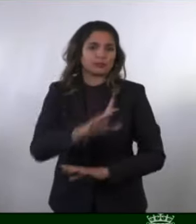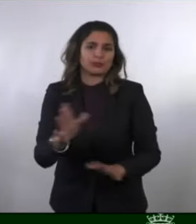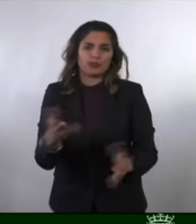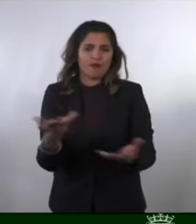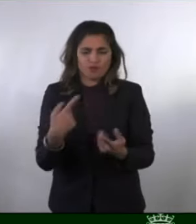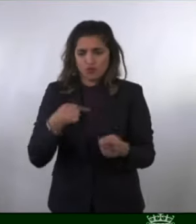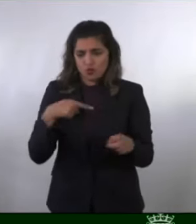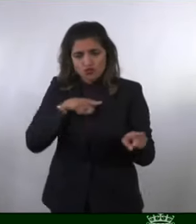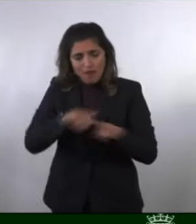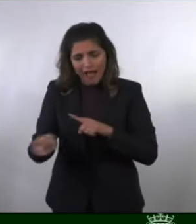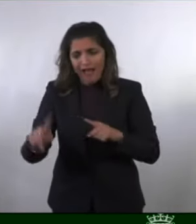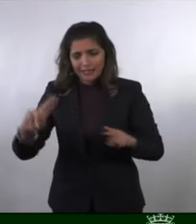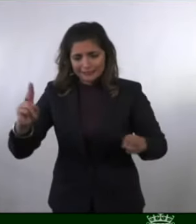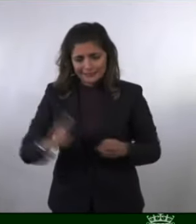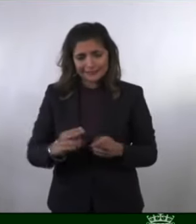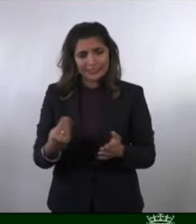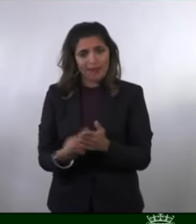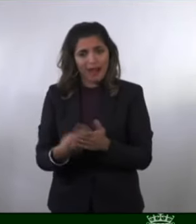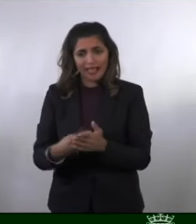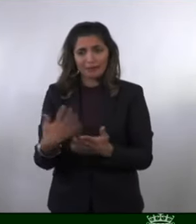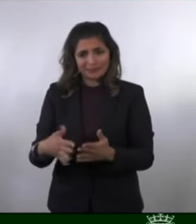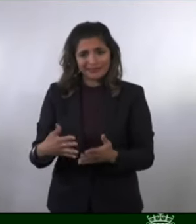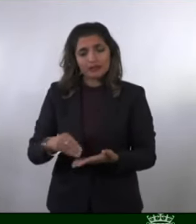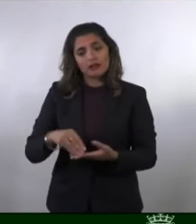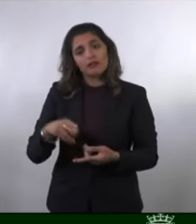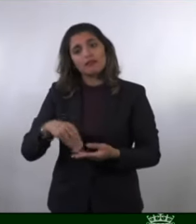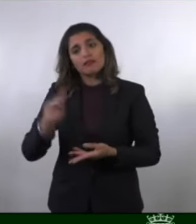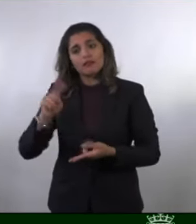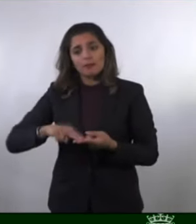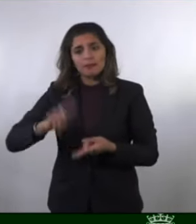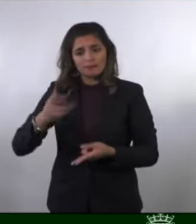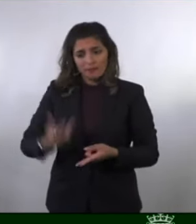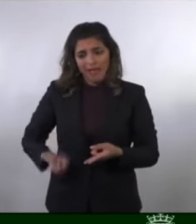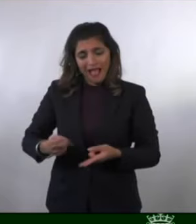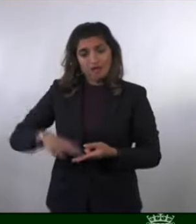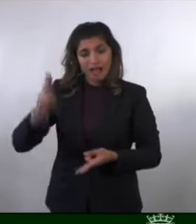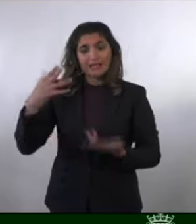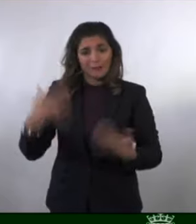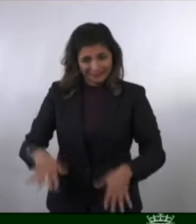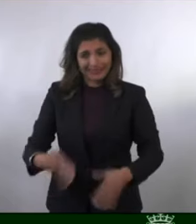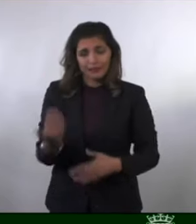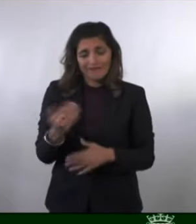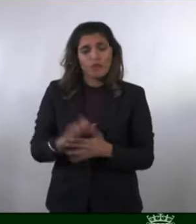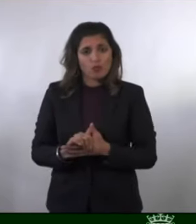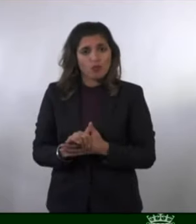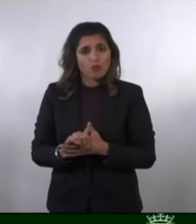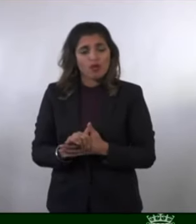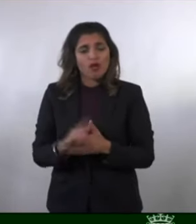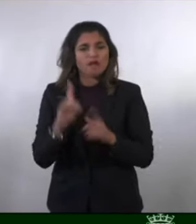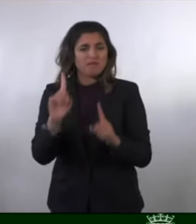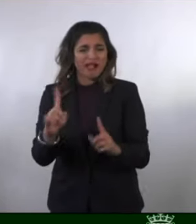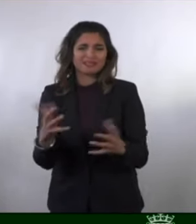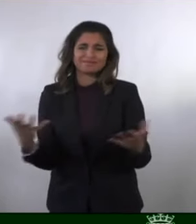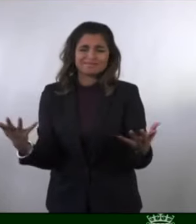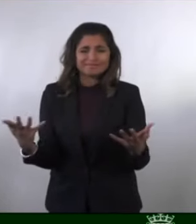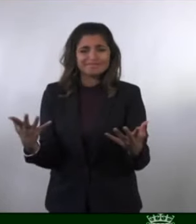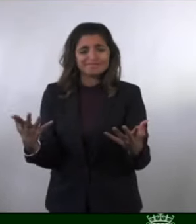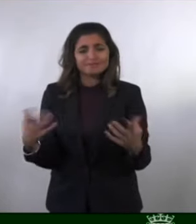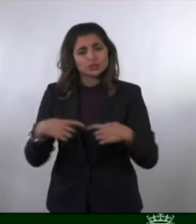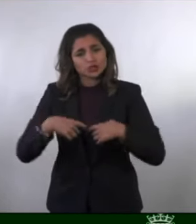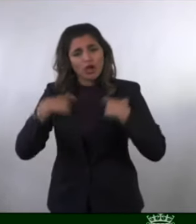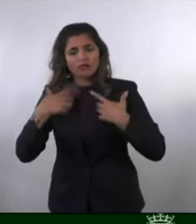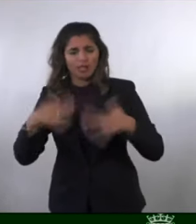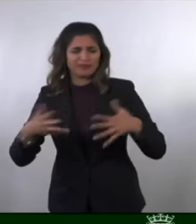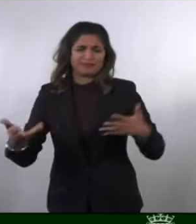inflation-busting pay rises previously, but as the Chancellor will be setting out, the economic